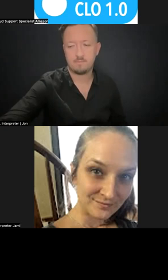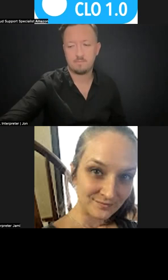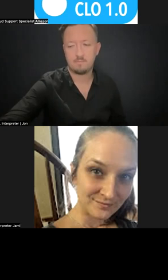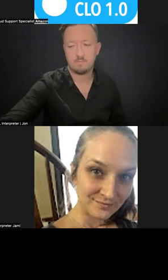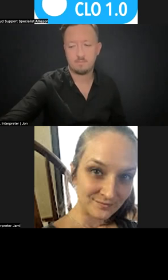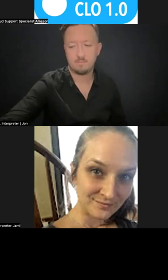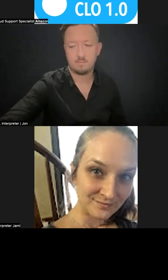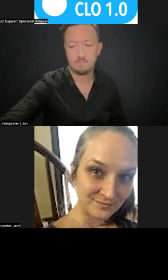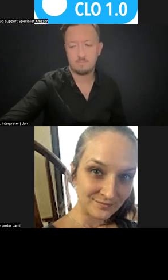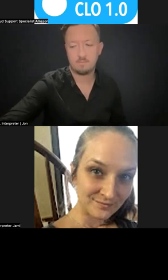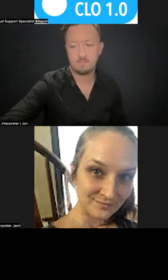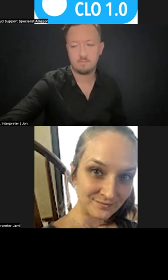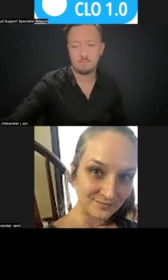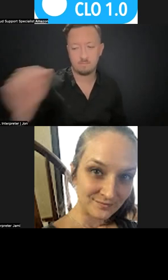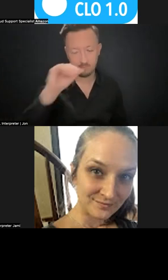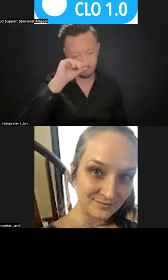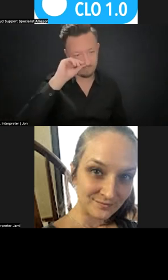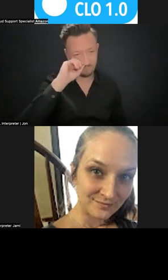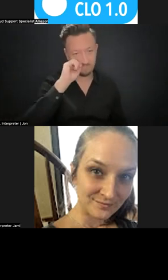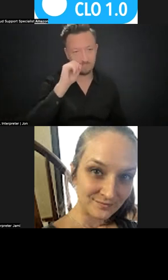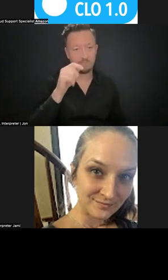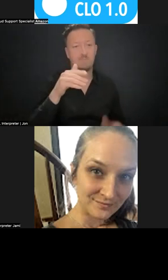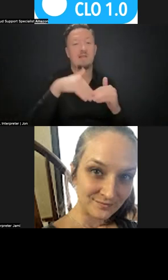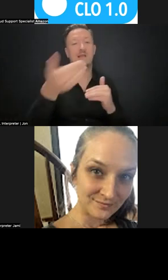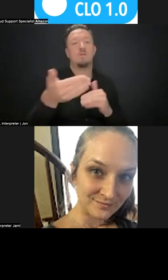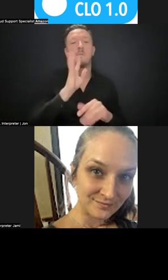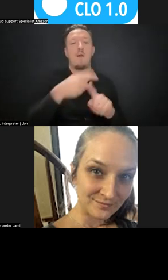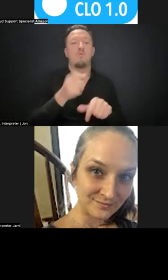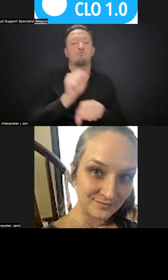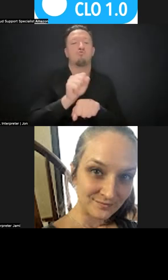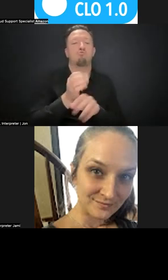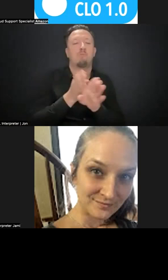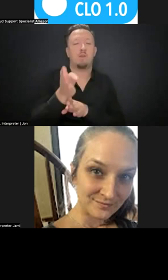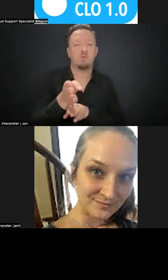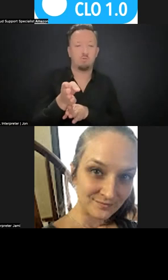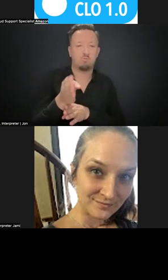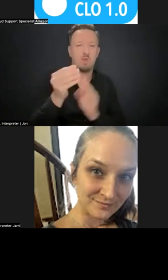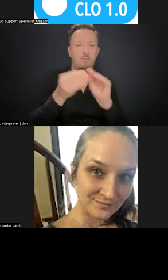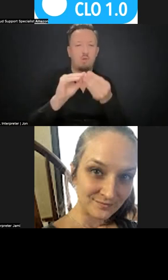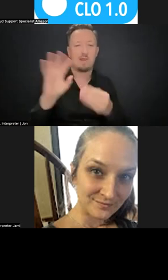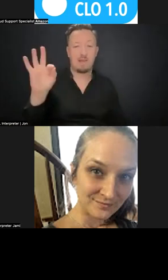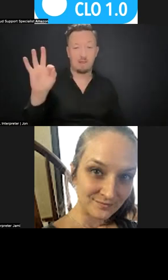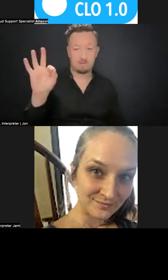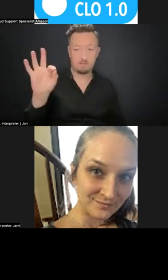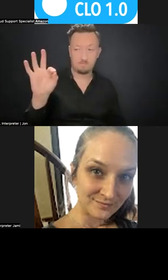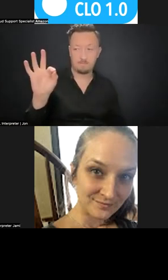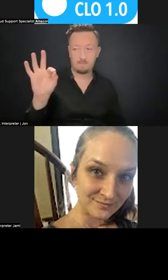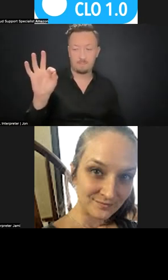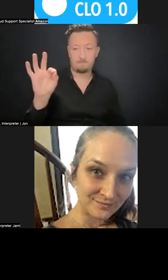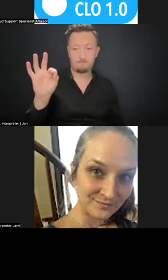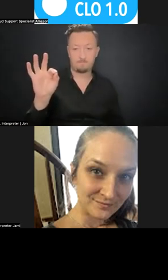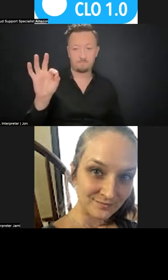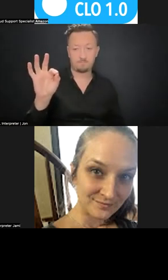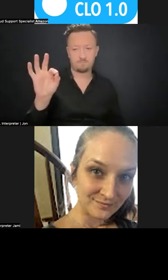on careers. This is slide number 9 in your curriculum. Is on careers, right?